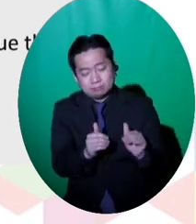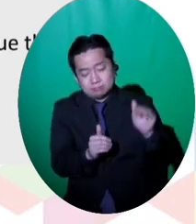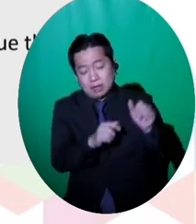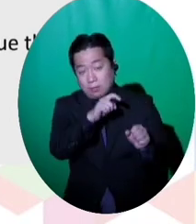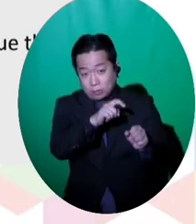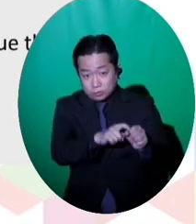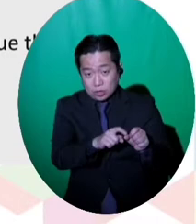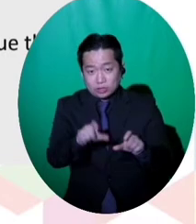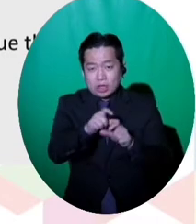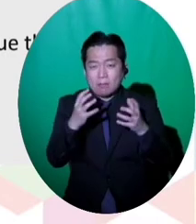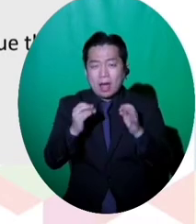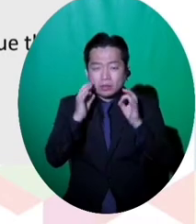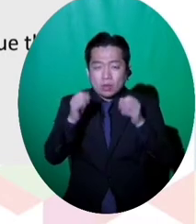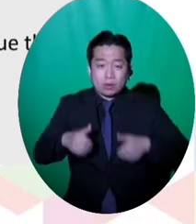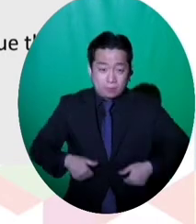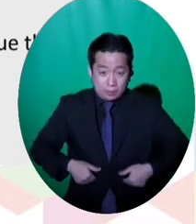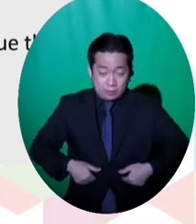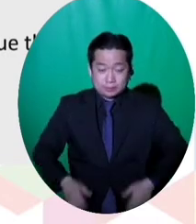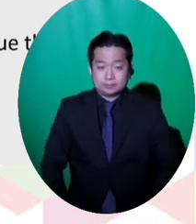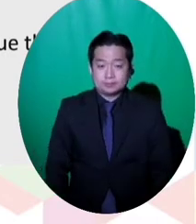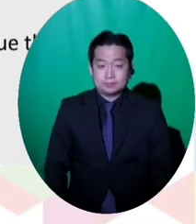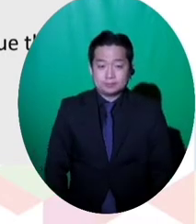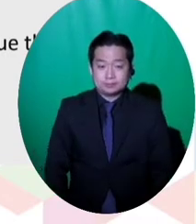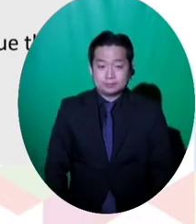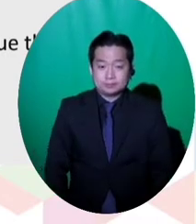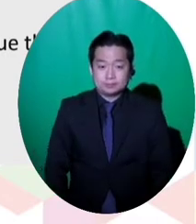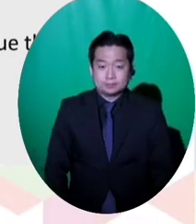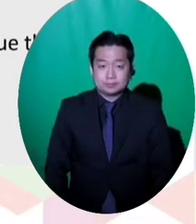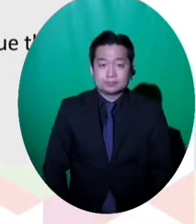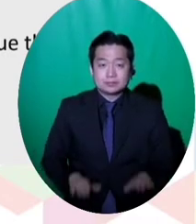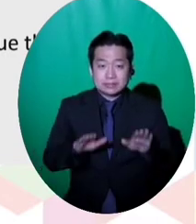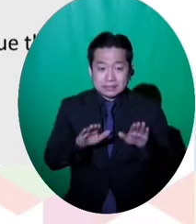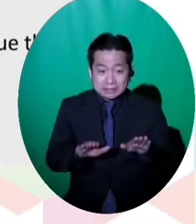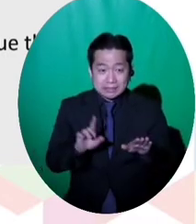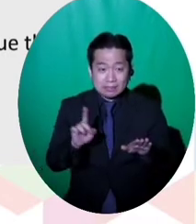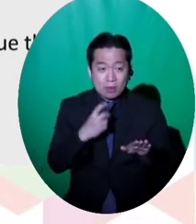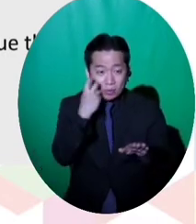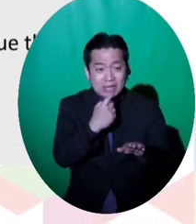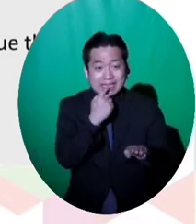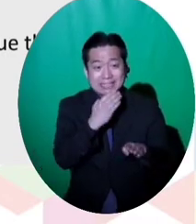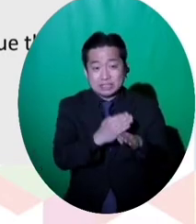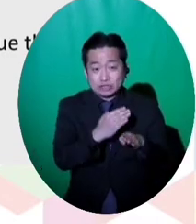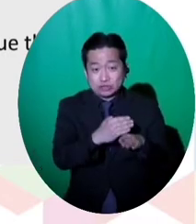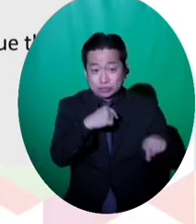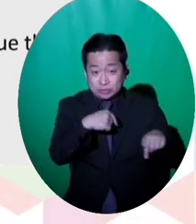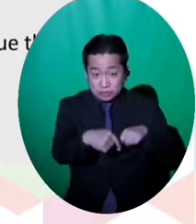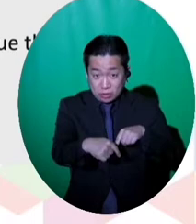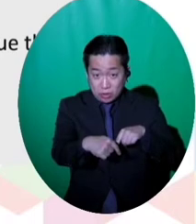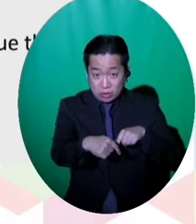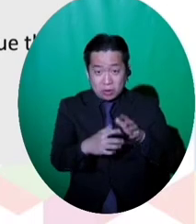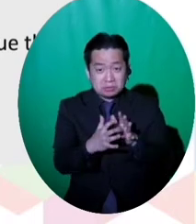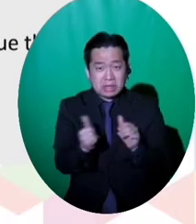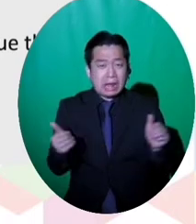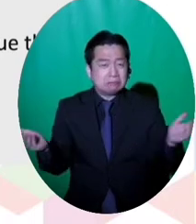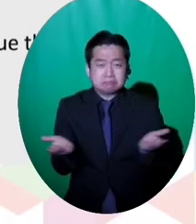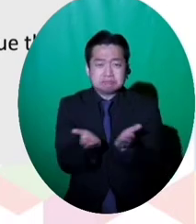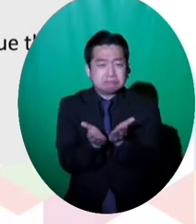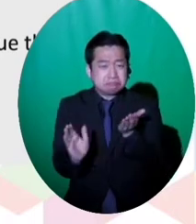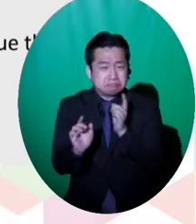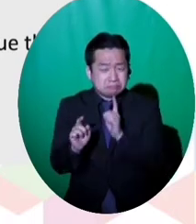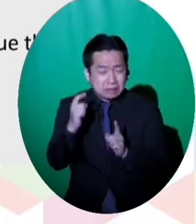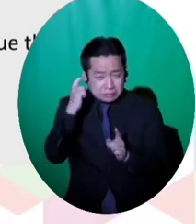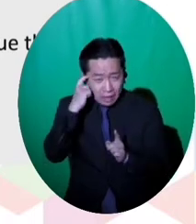be contradictory. Democracy is about equality. Care is about helping take care of people who are, as Nancy just pointed